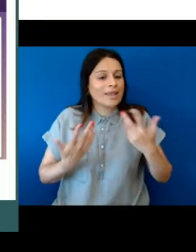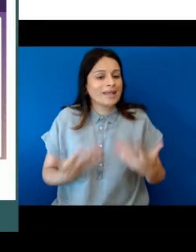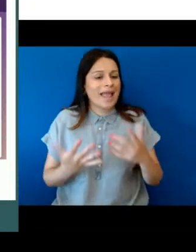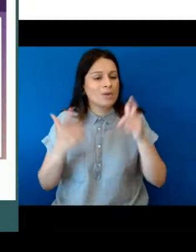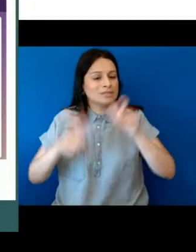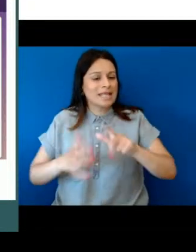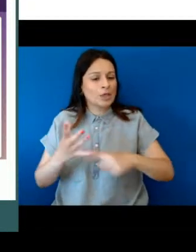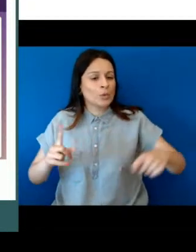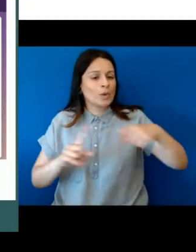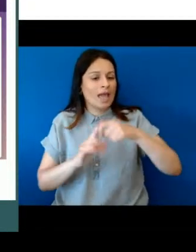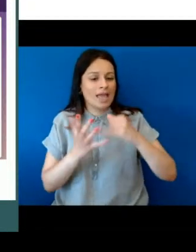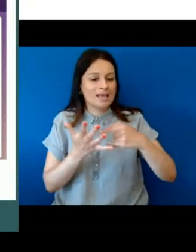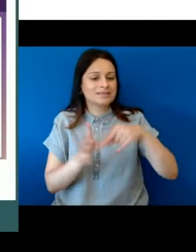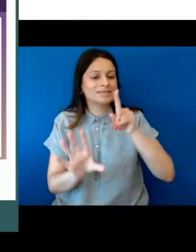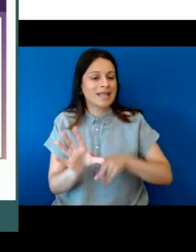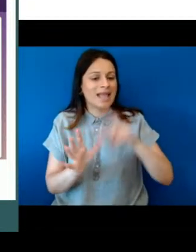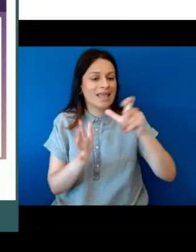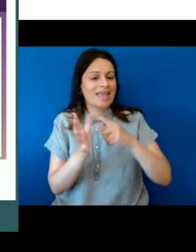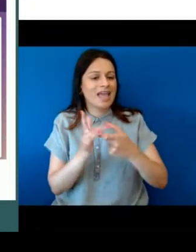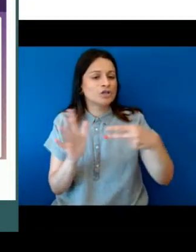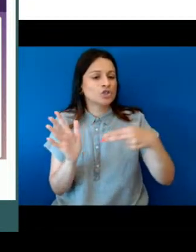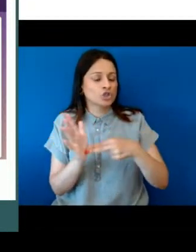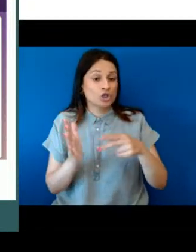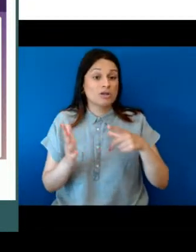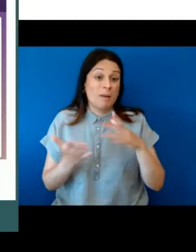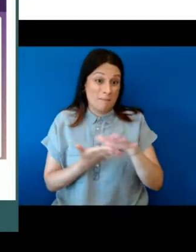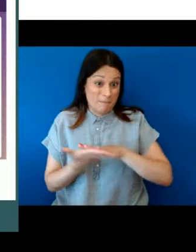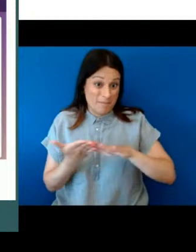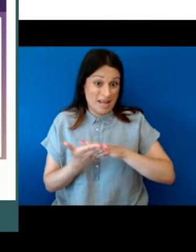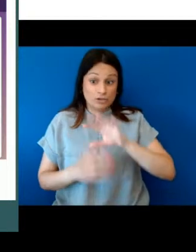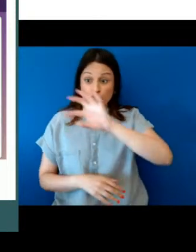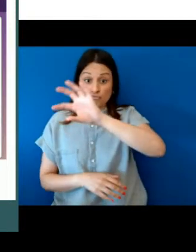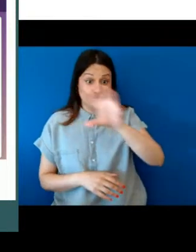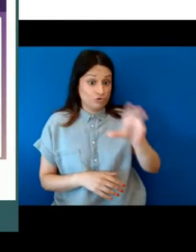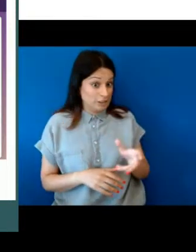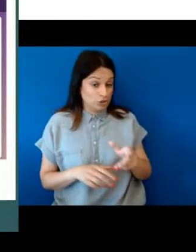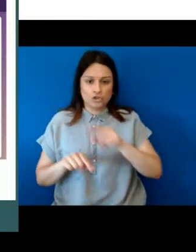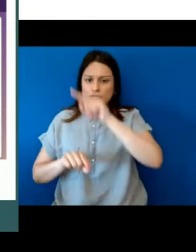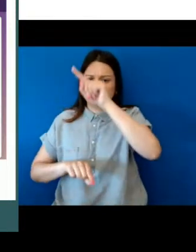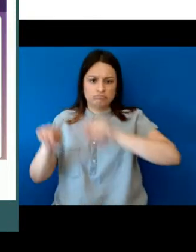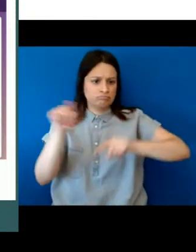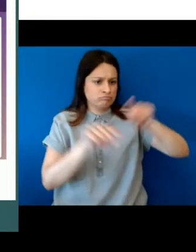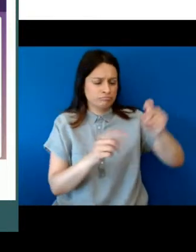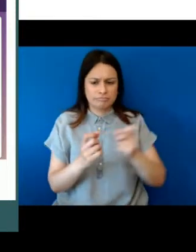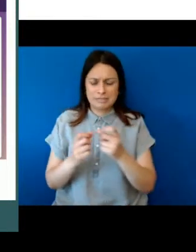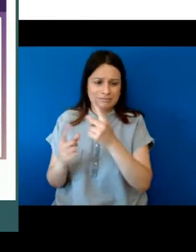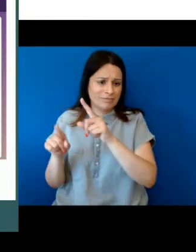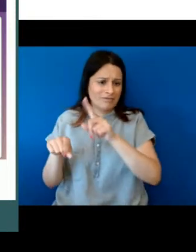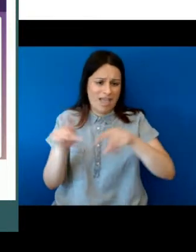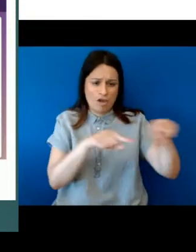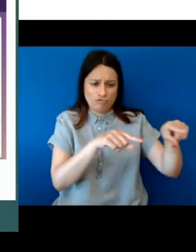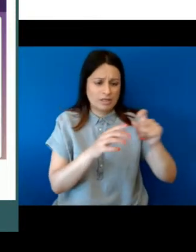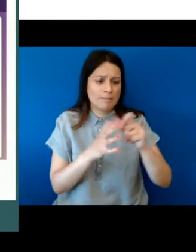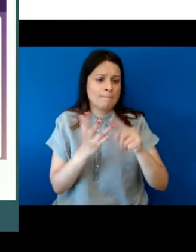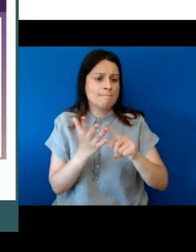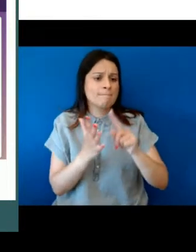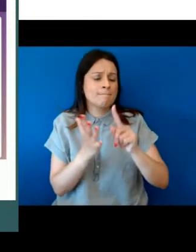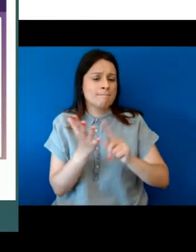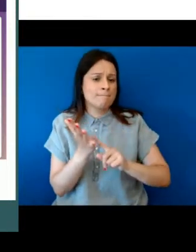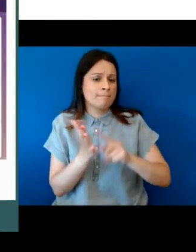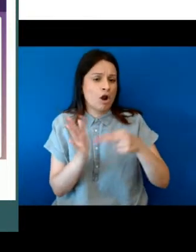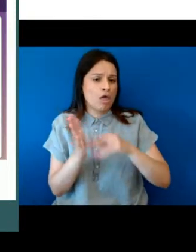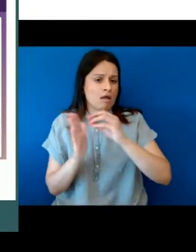obviously pollen counts will vary region to region. When we think about the rain, there is a bit of conflict